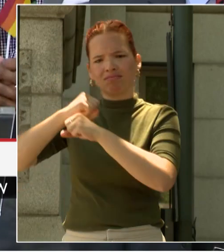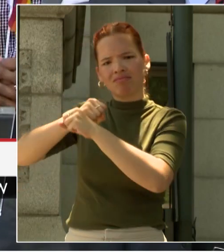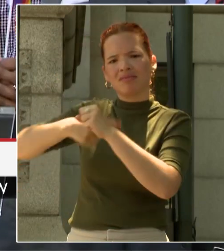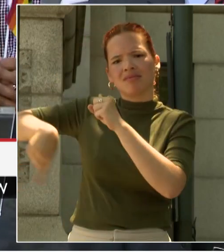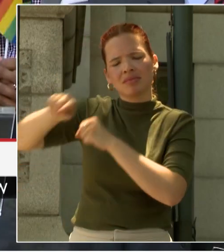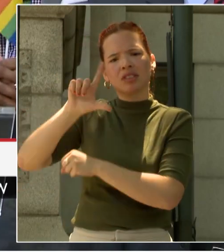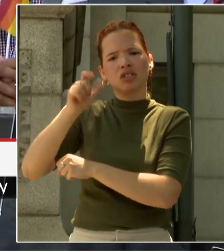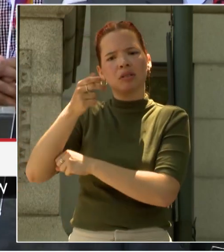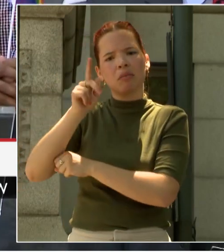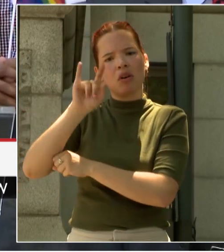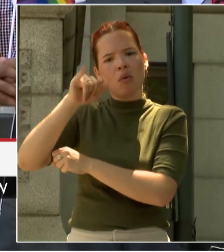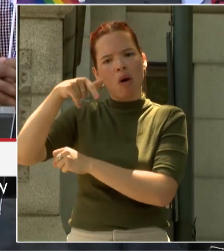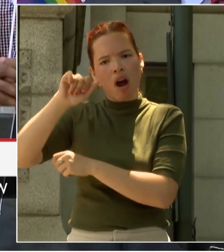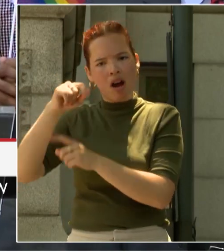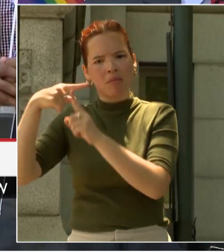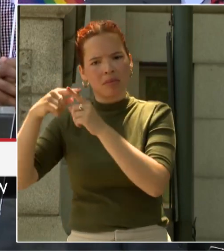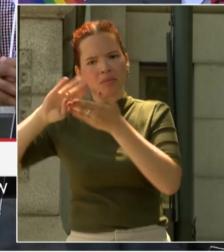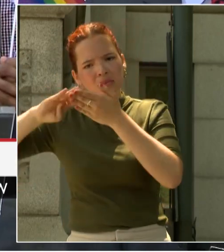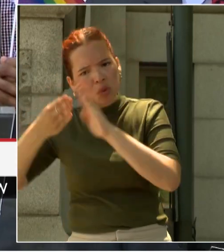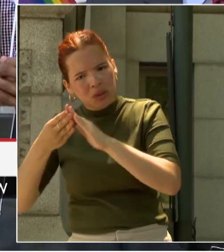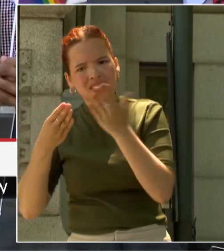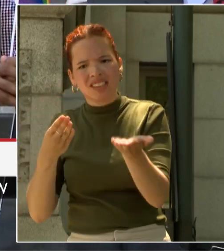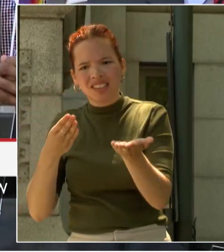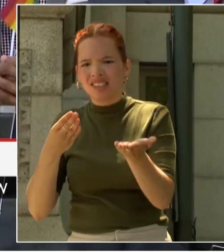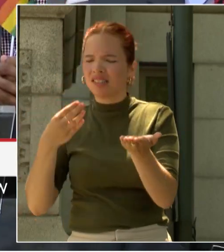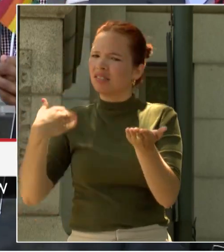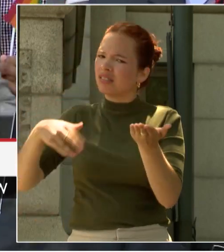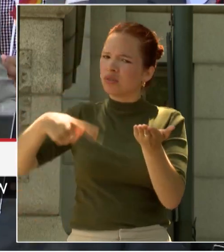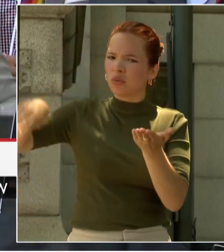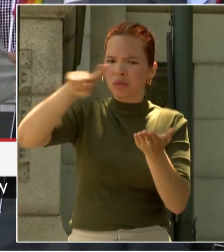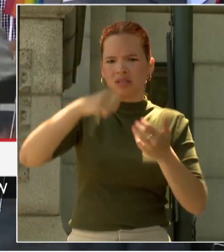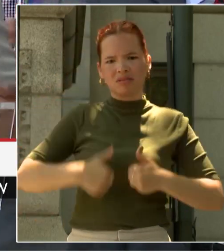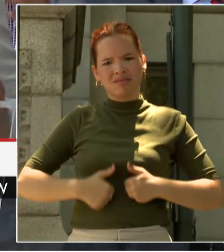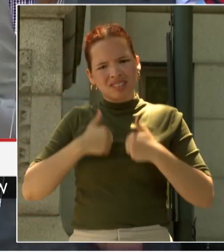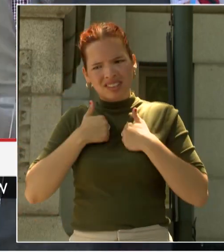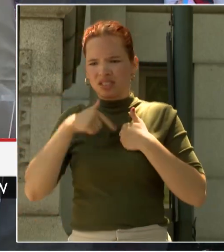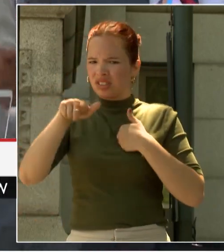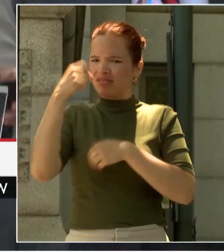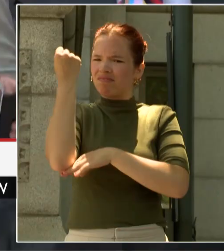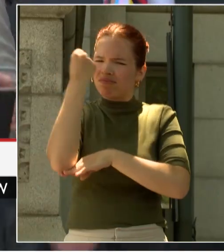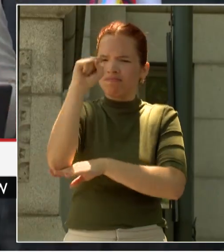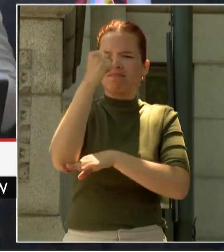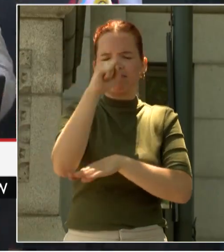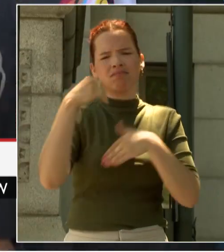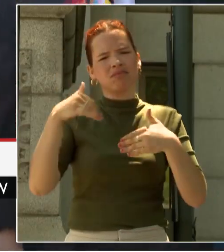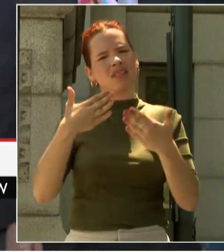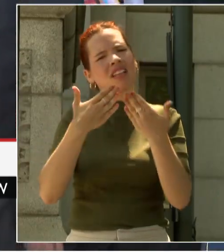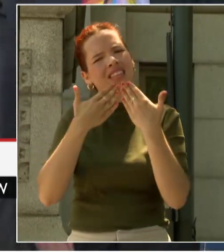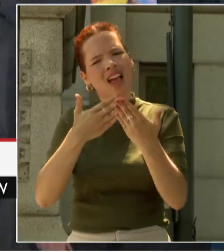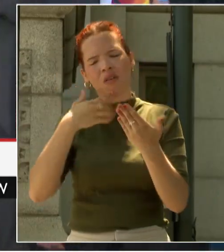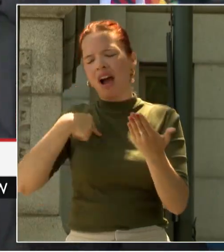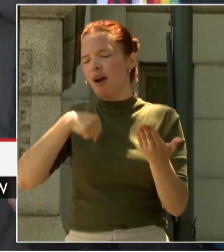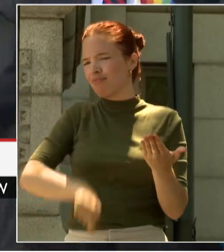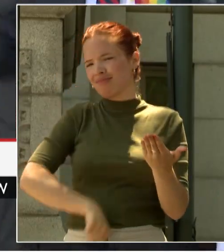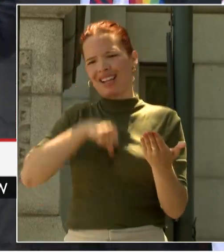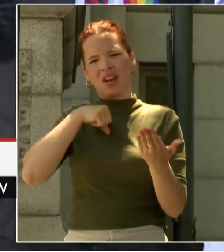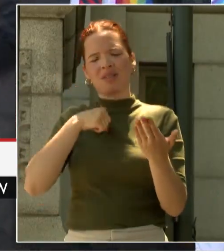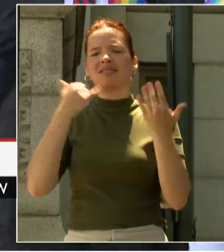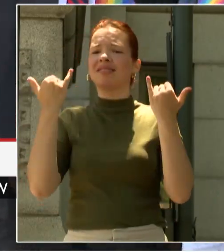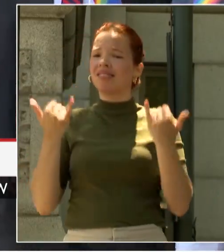ever alive protest that started so many years ago. Happy Pride, DC. Thank you. And so with that,